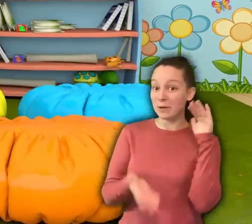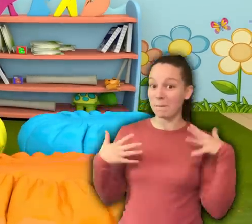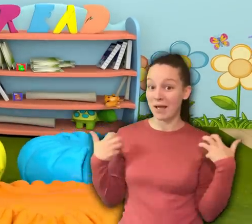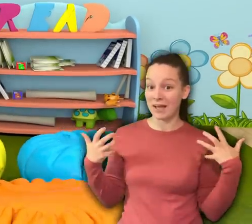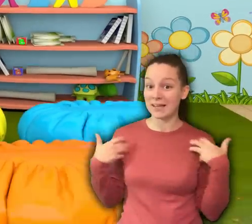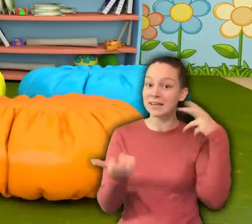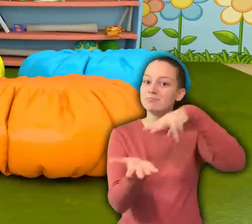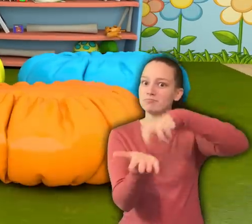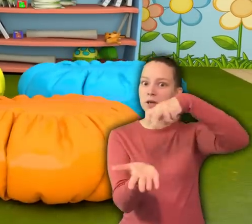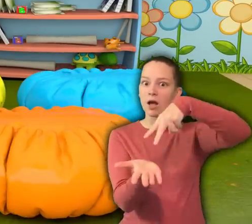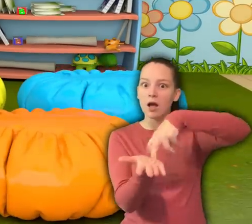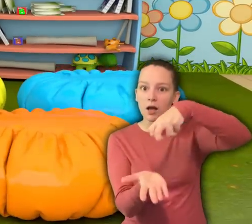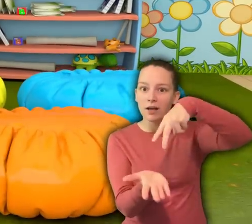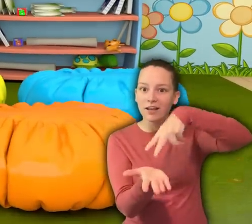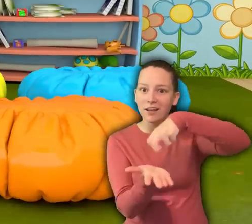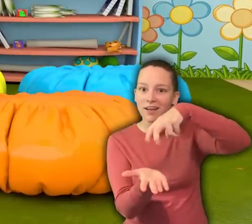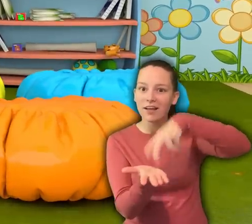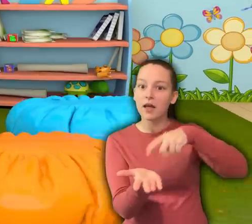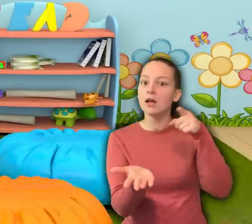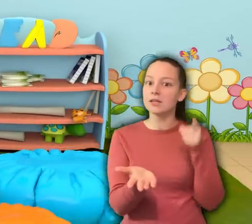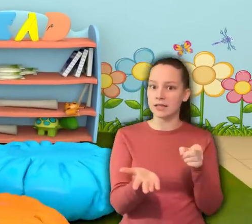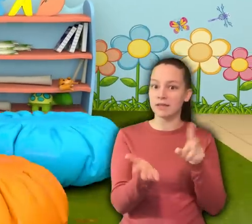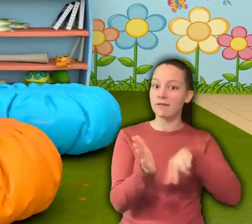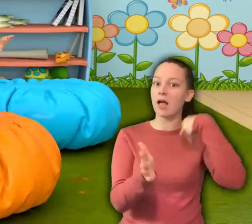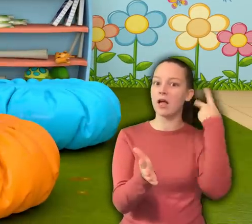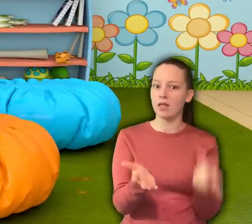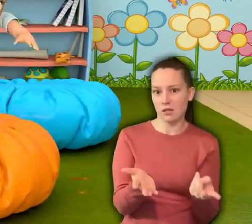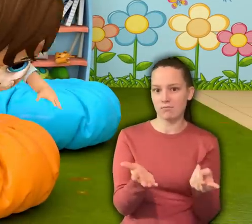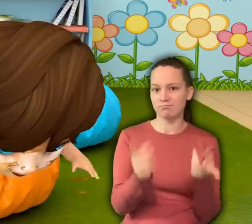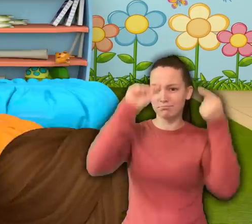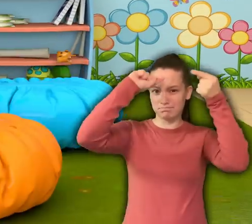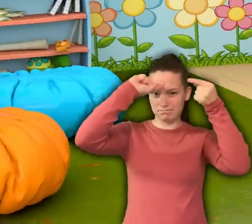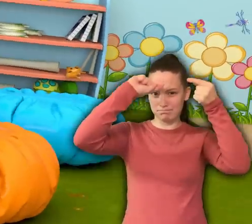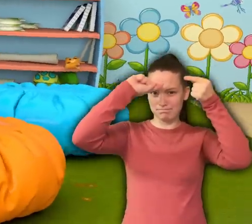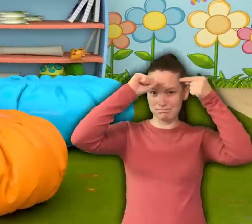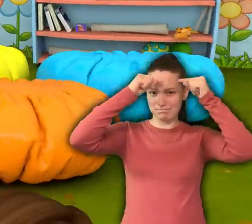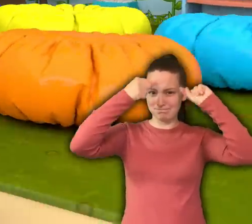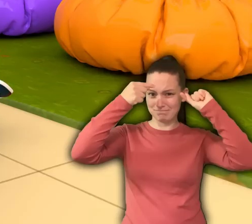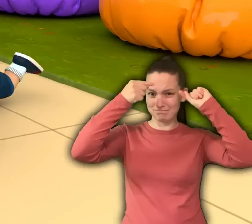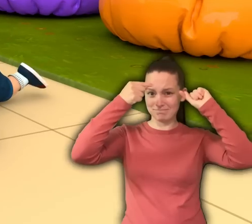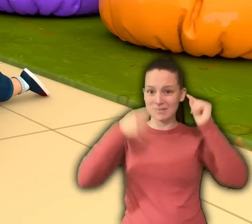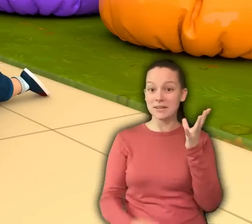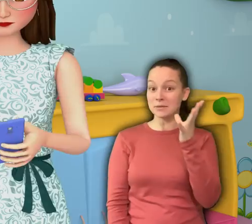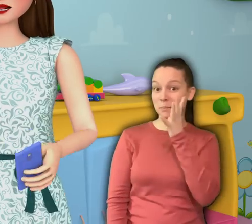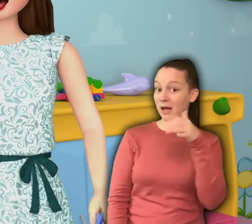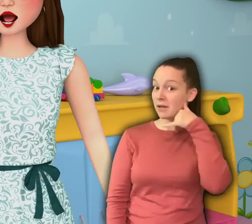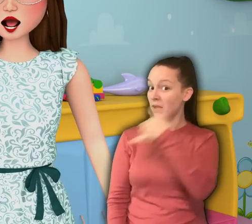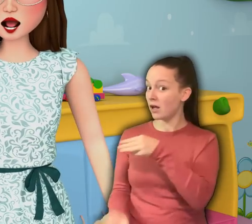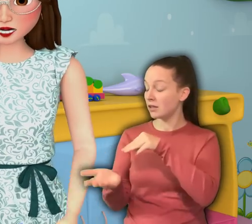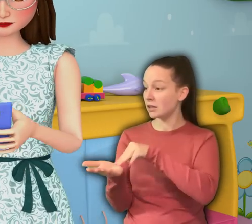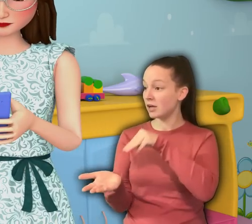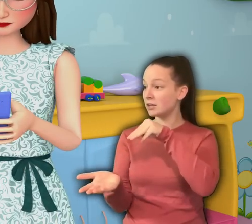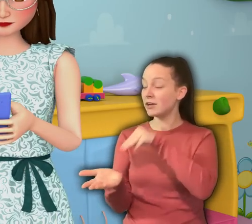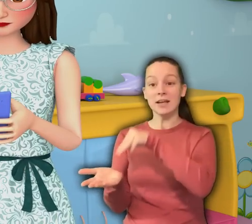one little monkey jumping on the bed he fell off and bumped his head